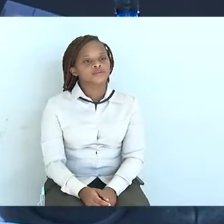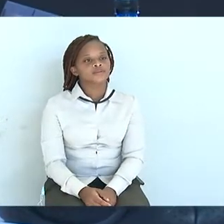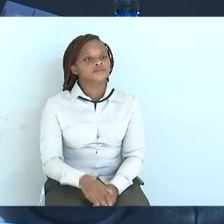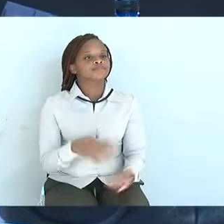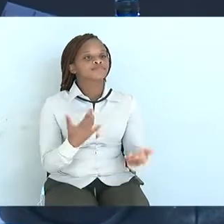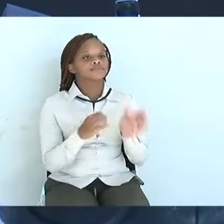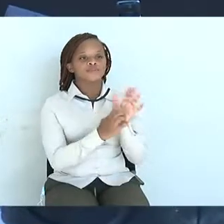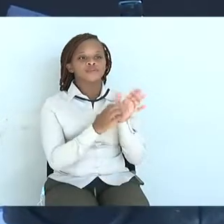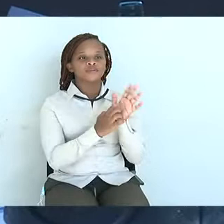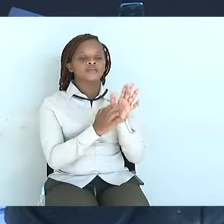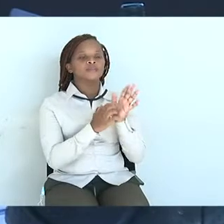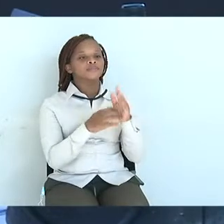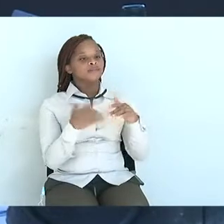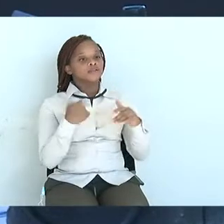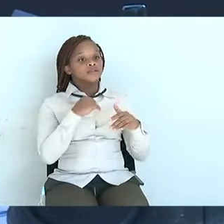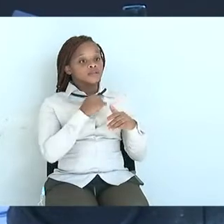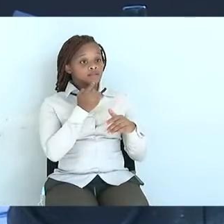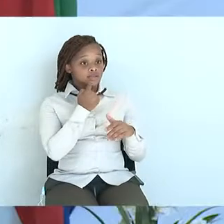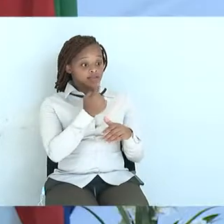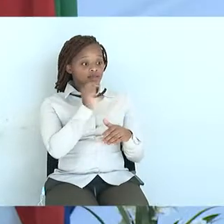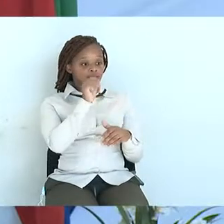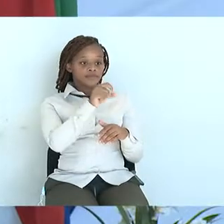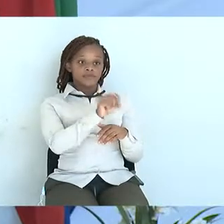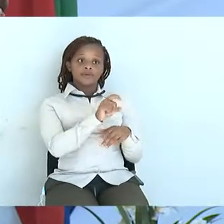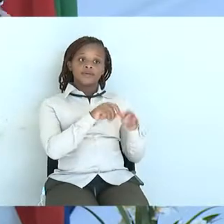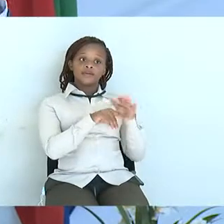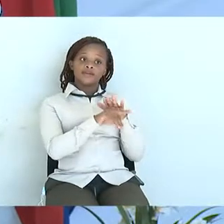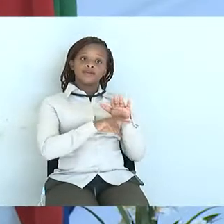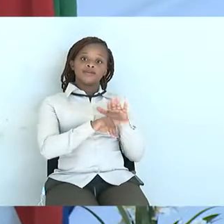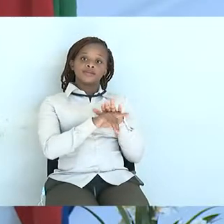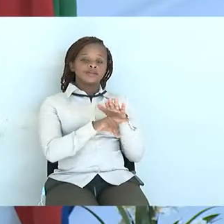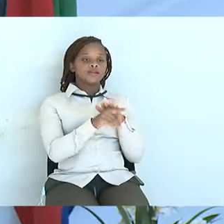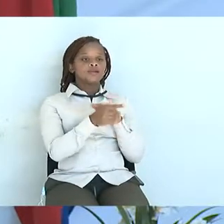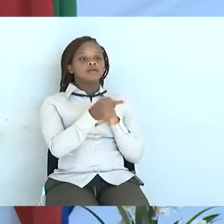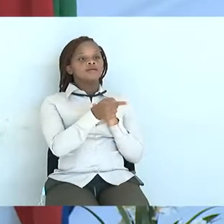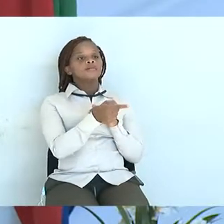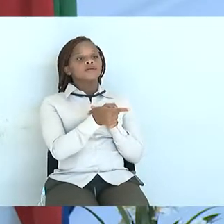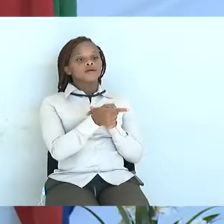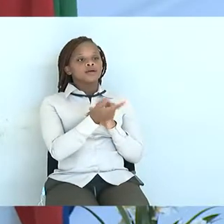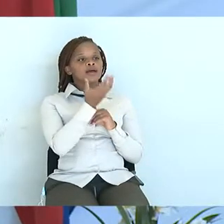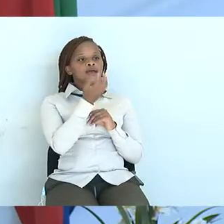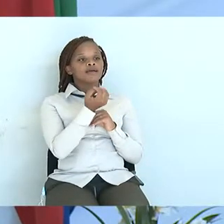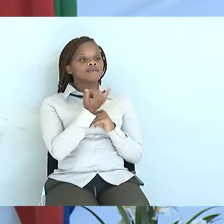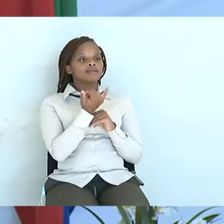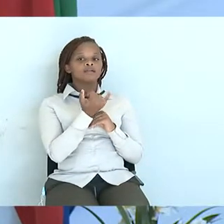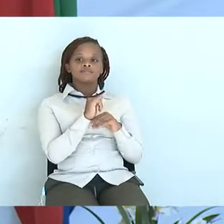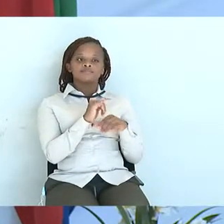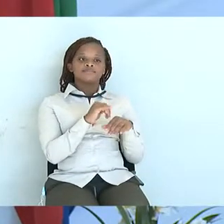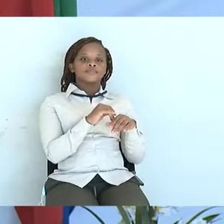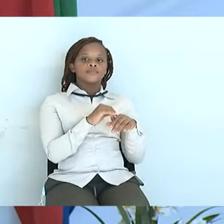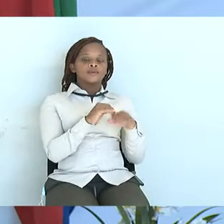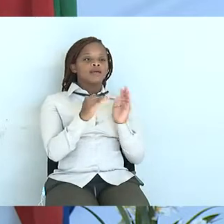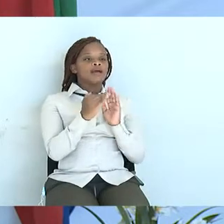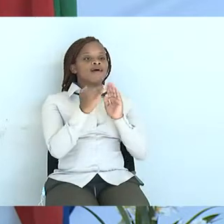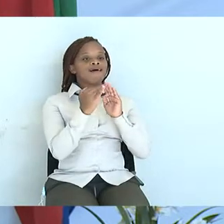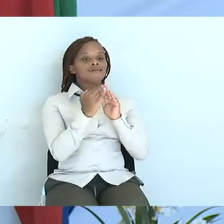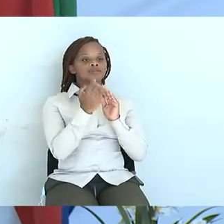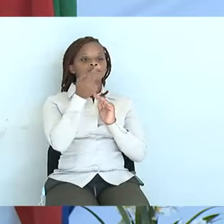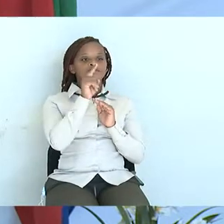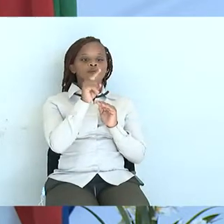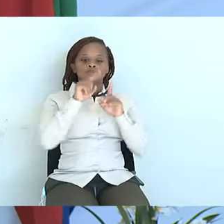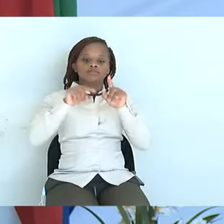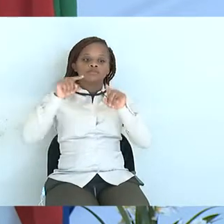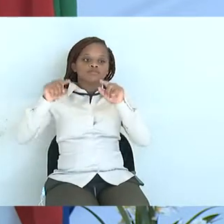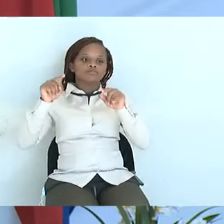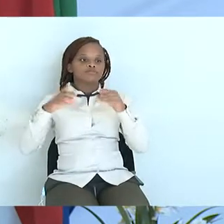we're saying Gwala is going to be the hub for renewable energy, we've got to say, how